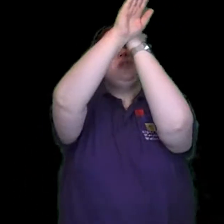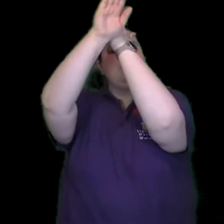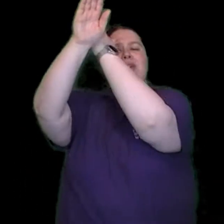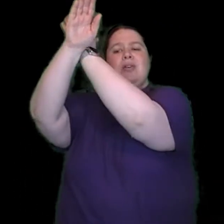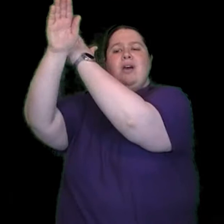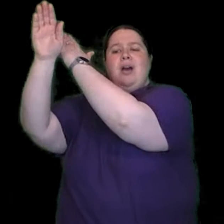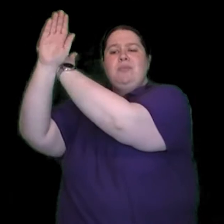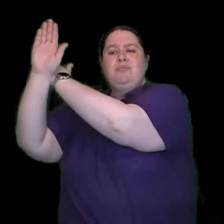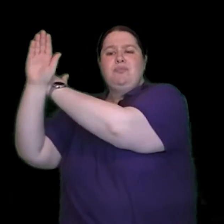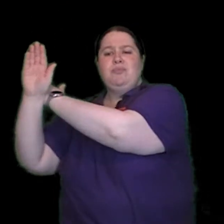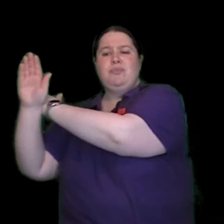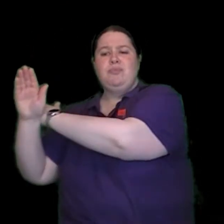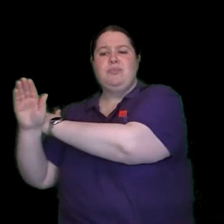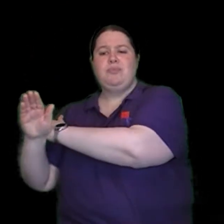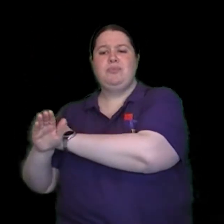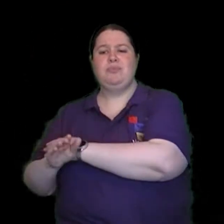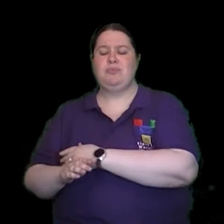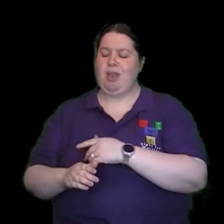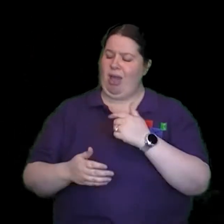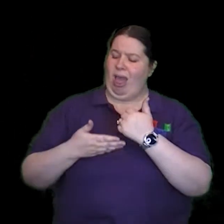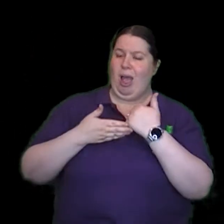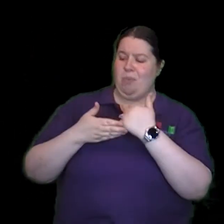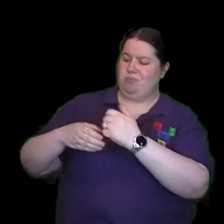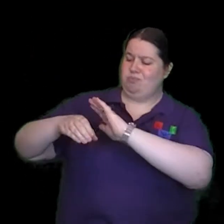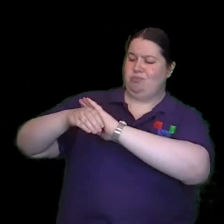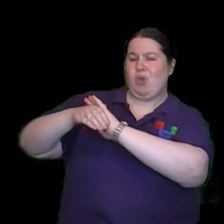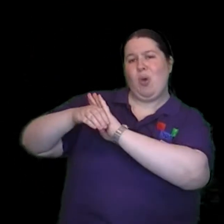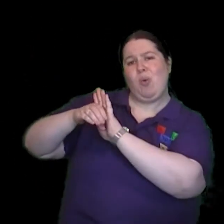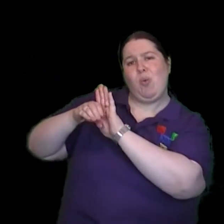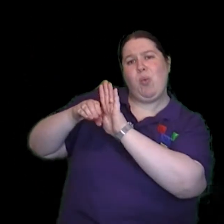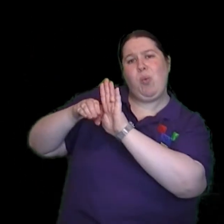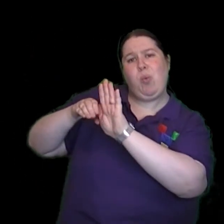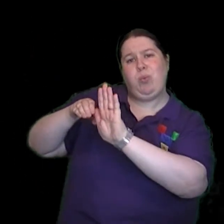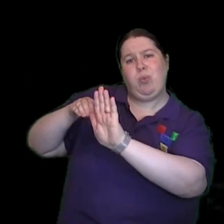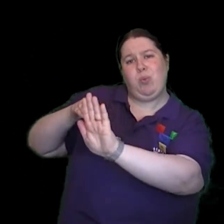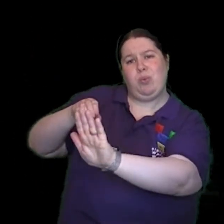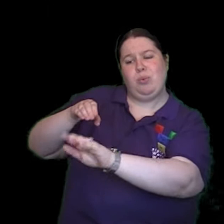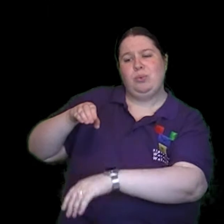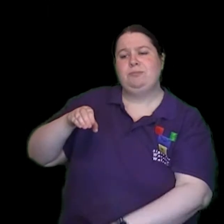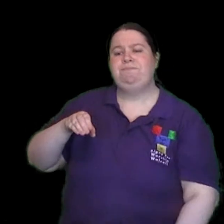Oh,